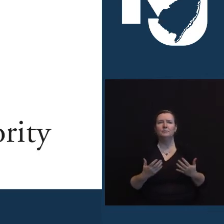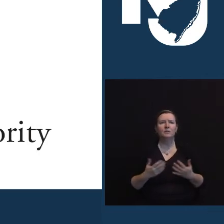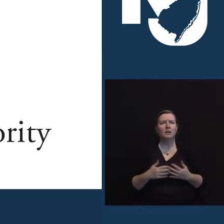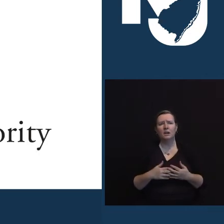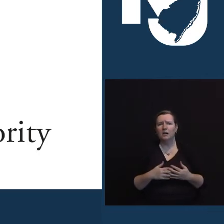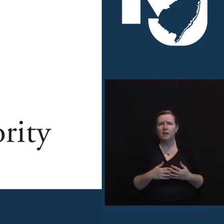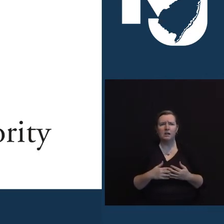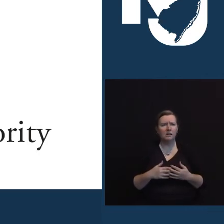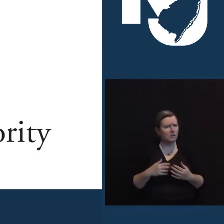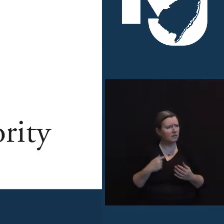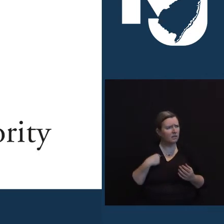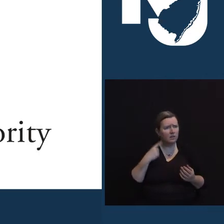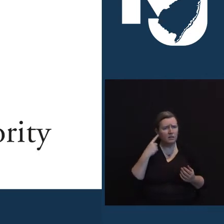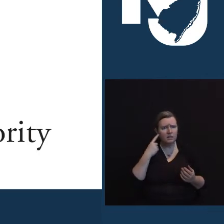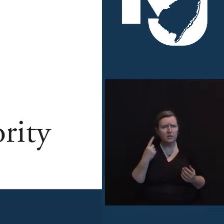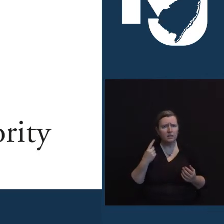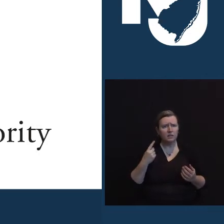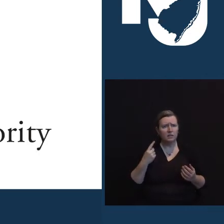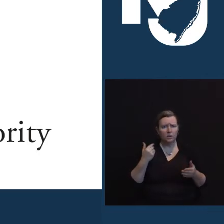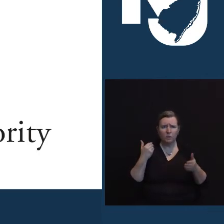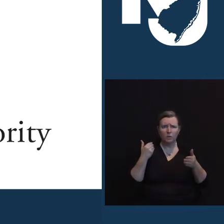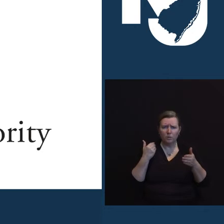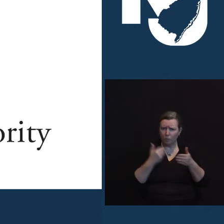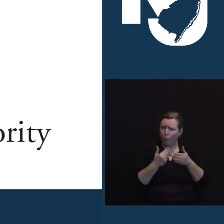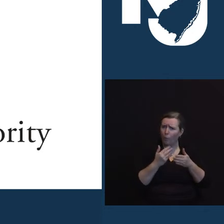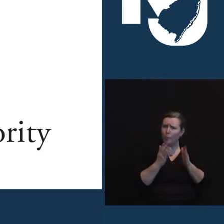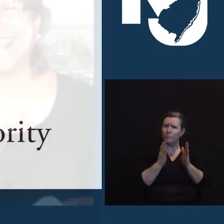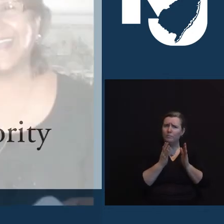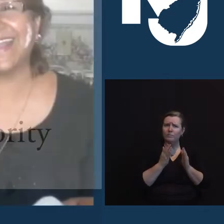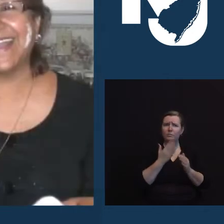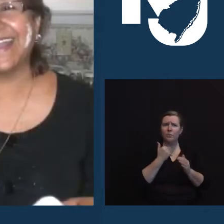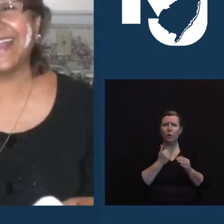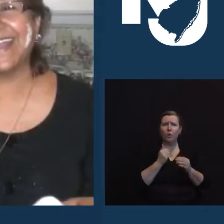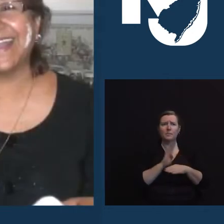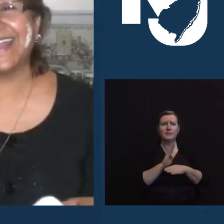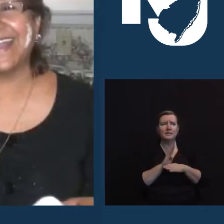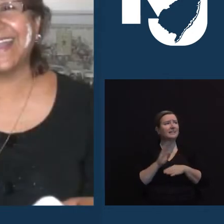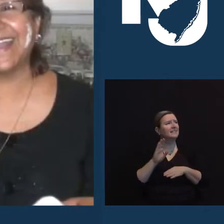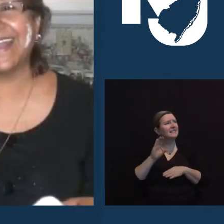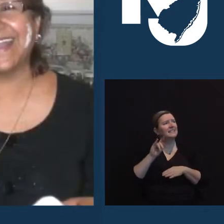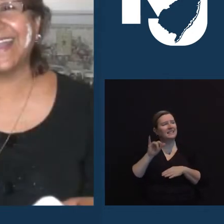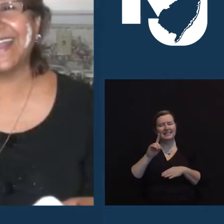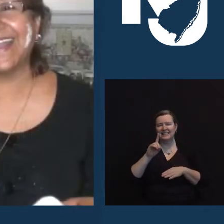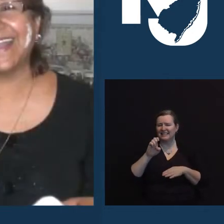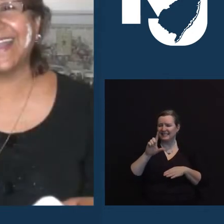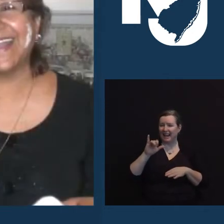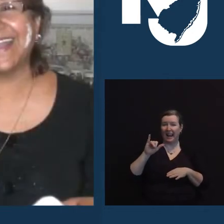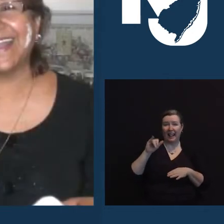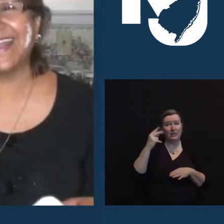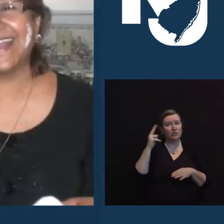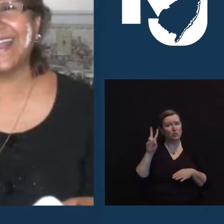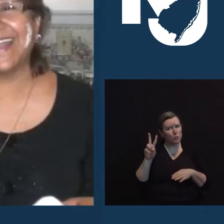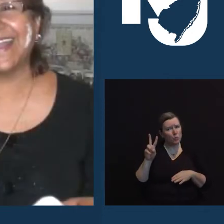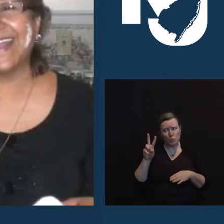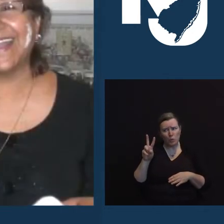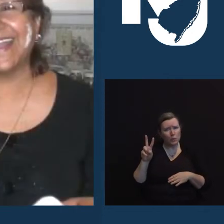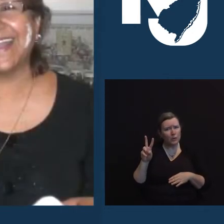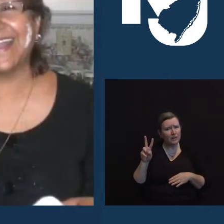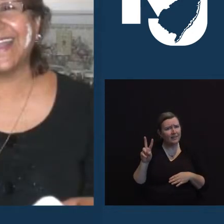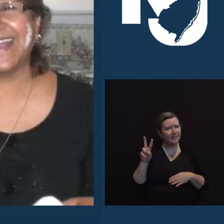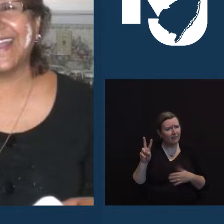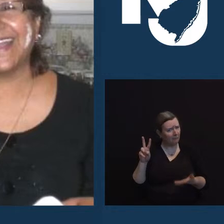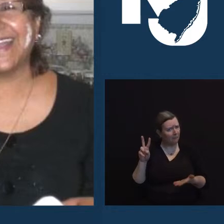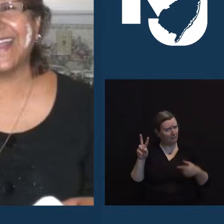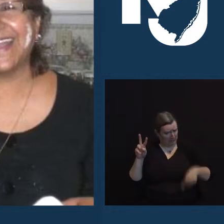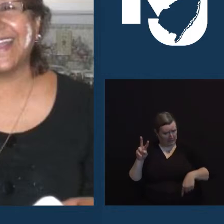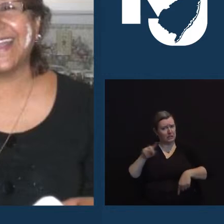almost literally, from where we sit. It's City Deli 2. And anyone in Trenton knows it. It's a Trenton lunchtime